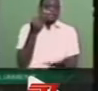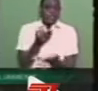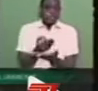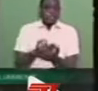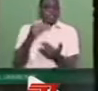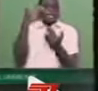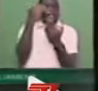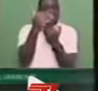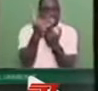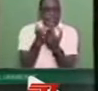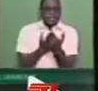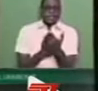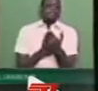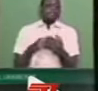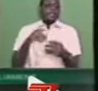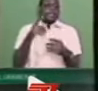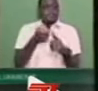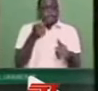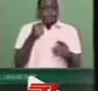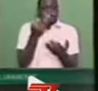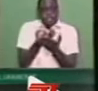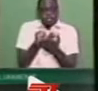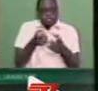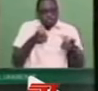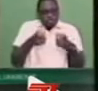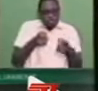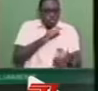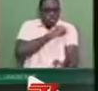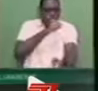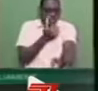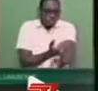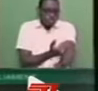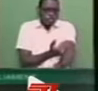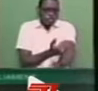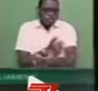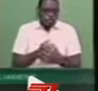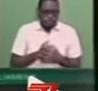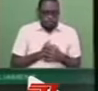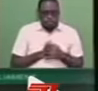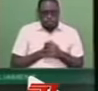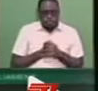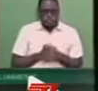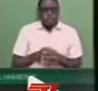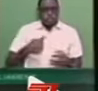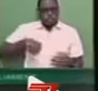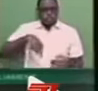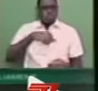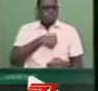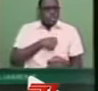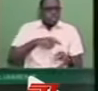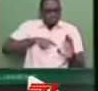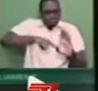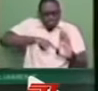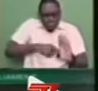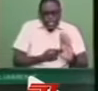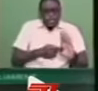Management Authority, Environmental Trust Fund for the year ended September 30th, 2019.